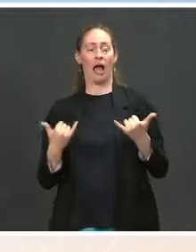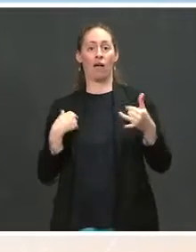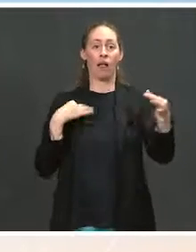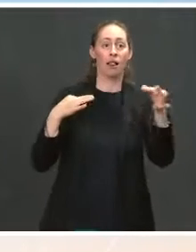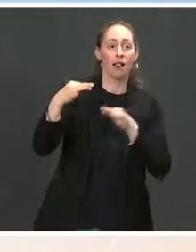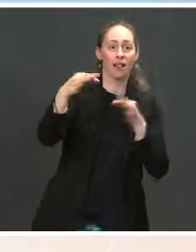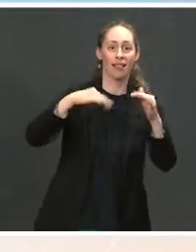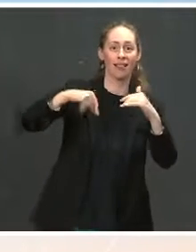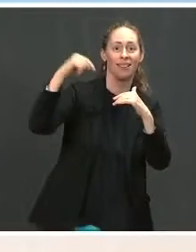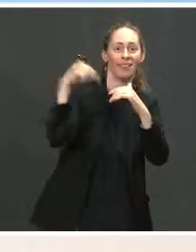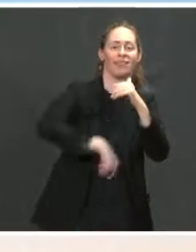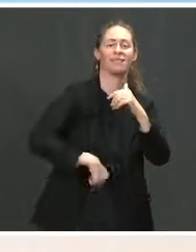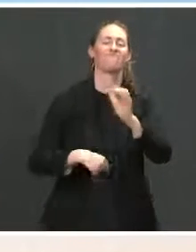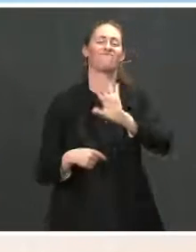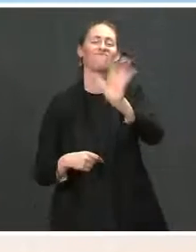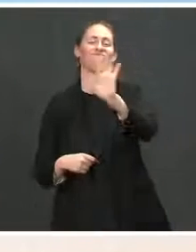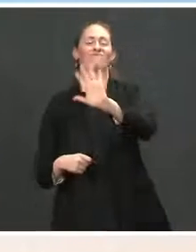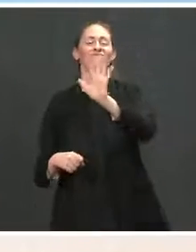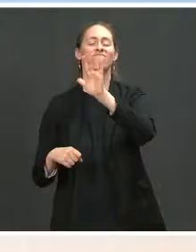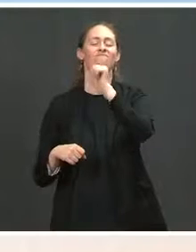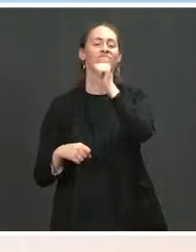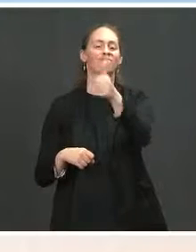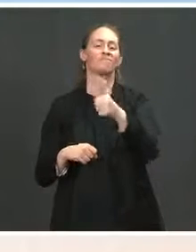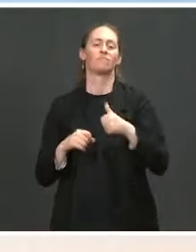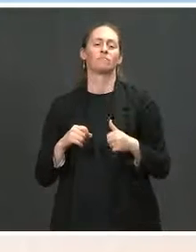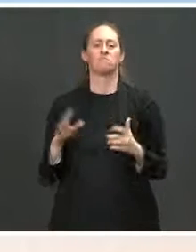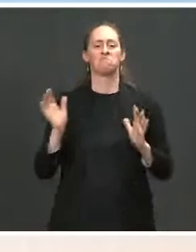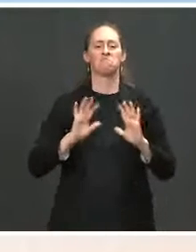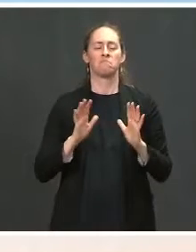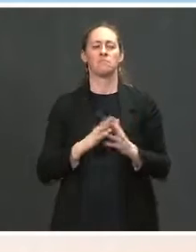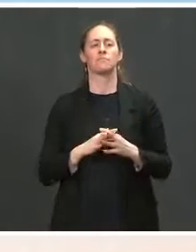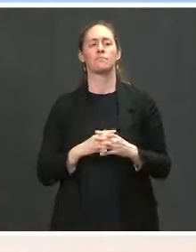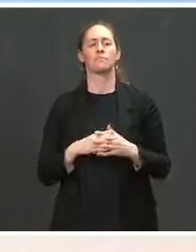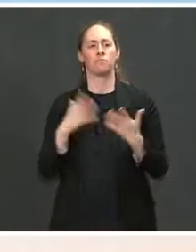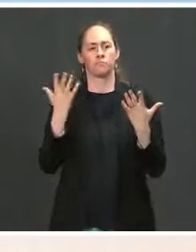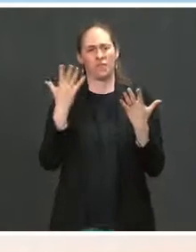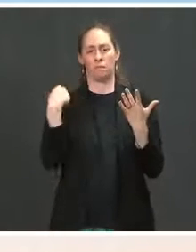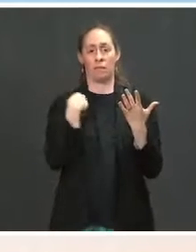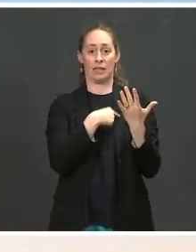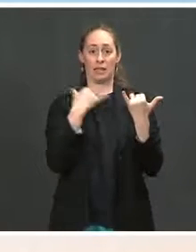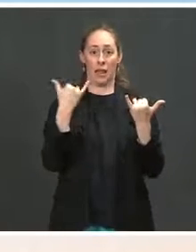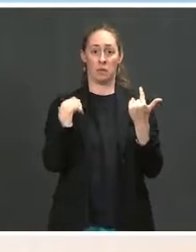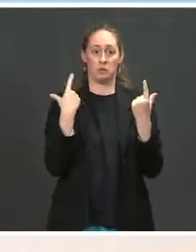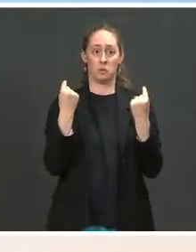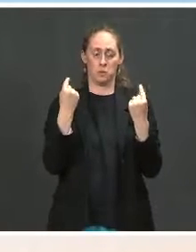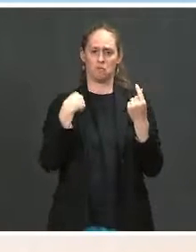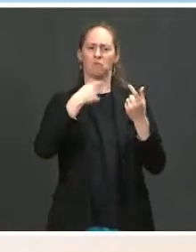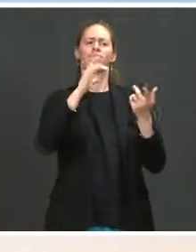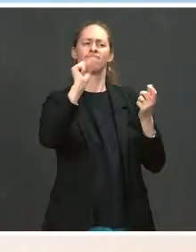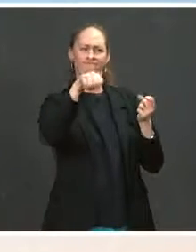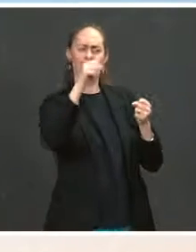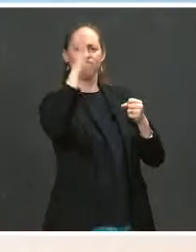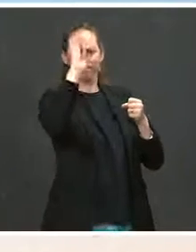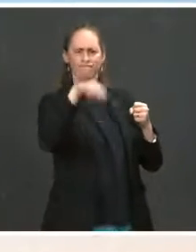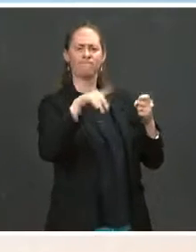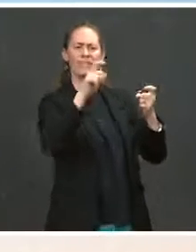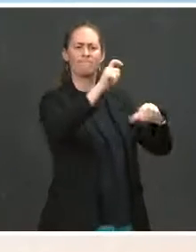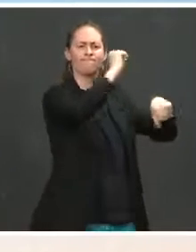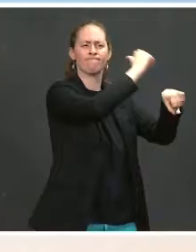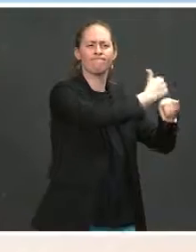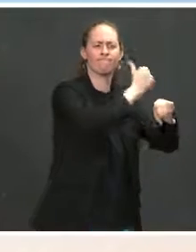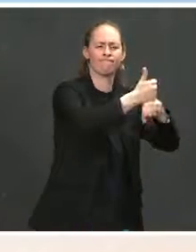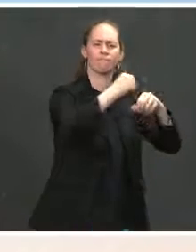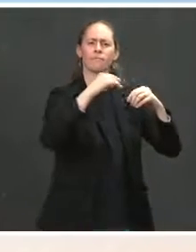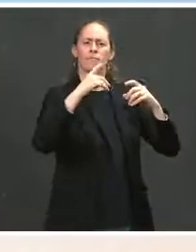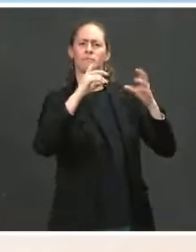we will have what is needed to secure a diplomatic presence, and those assessments will be made over the coming months, and obviously led